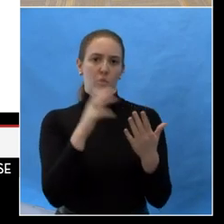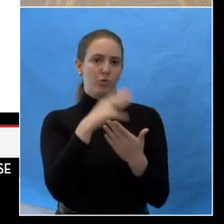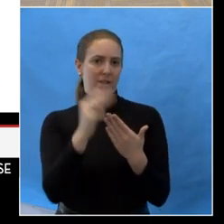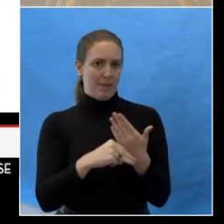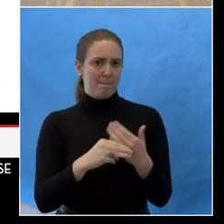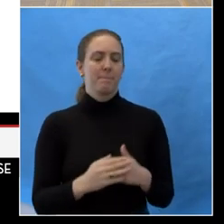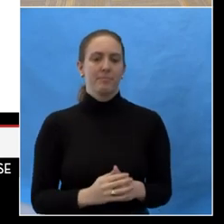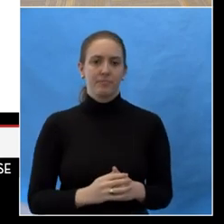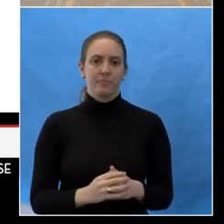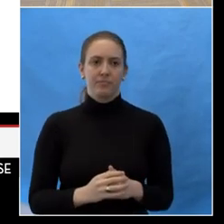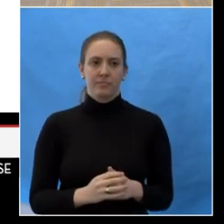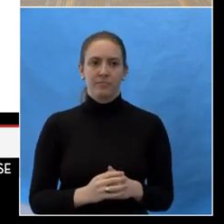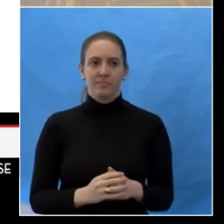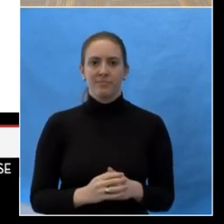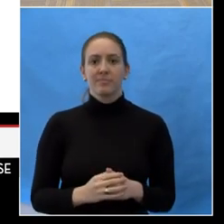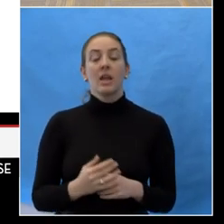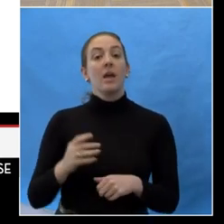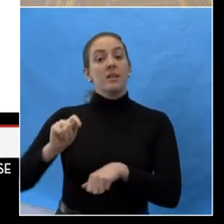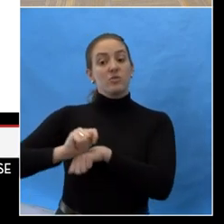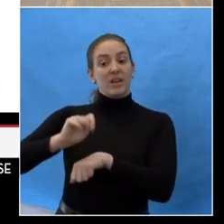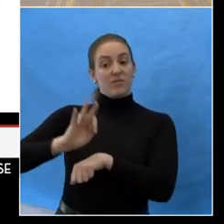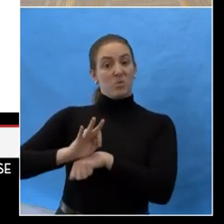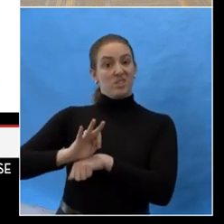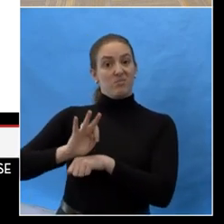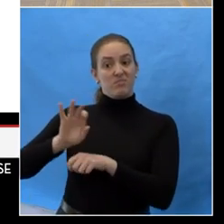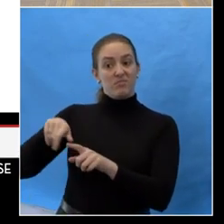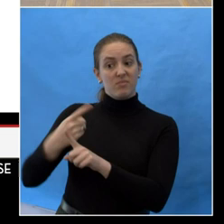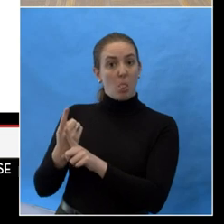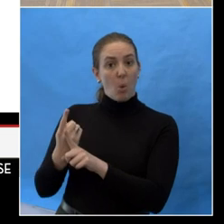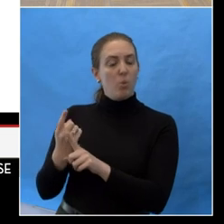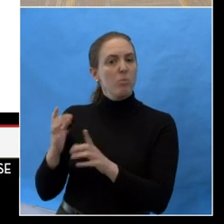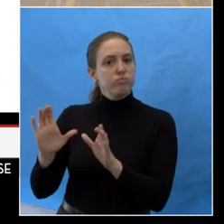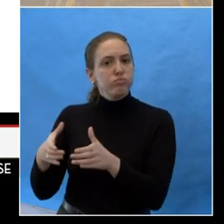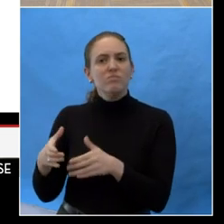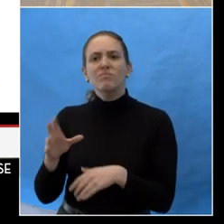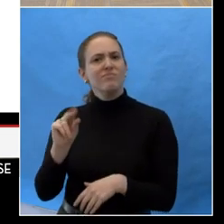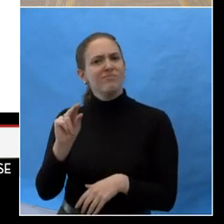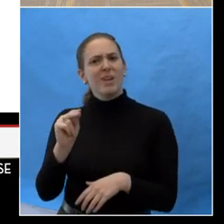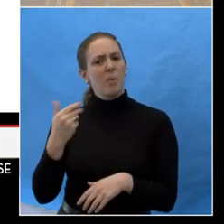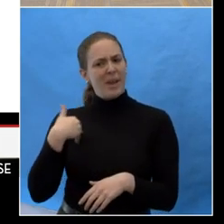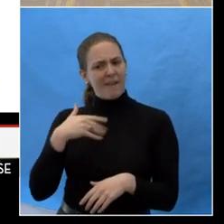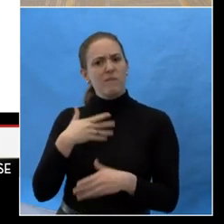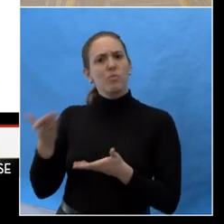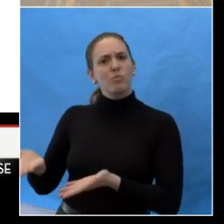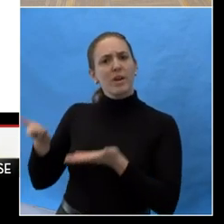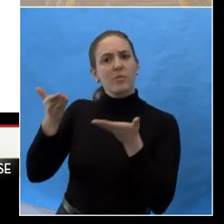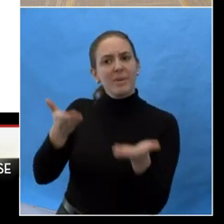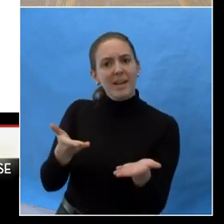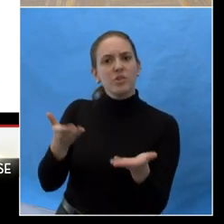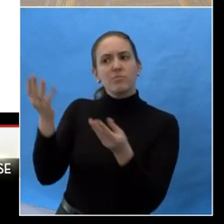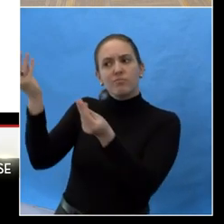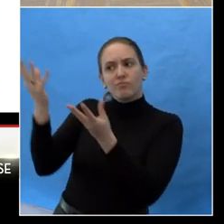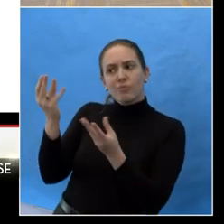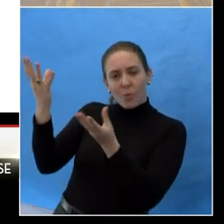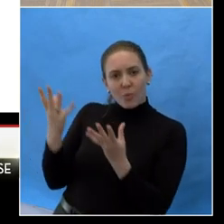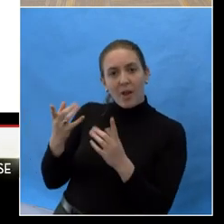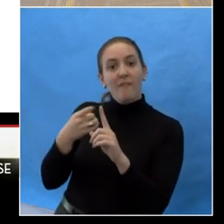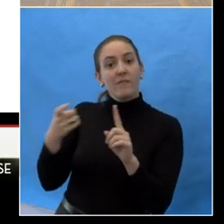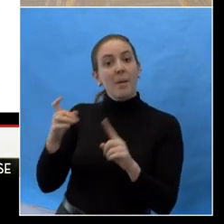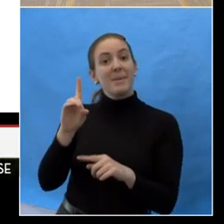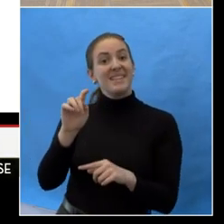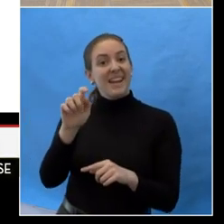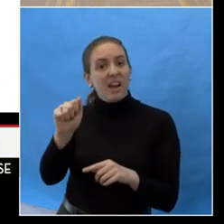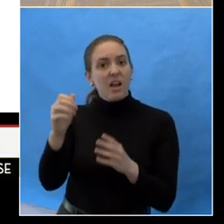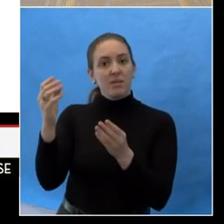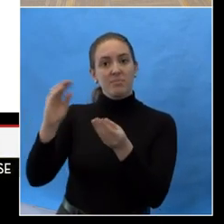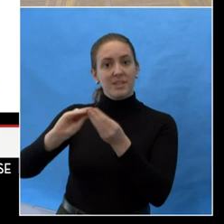force did not complete this work in isolation. Instead, the recommendations of the task force were informed by data collected from a